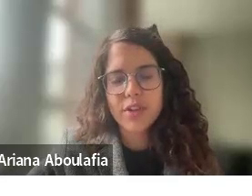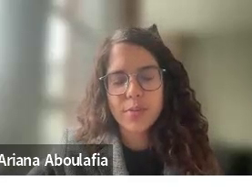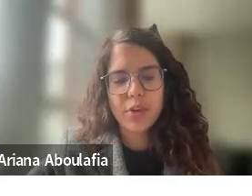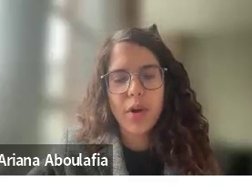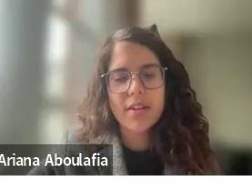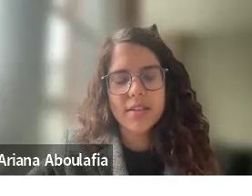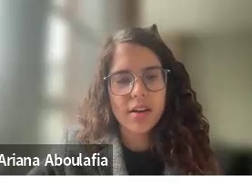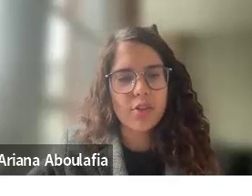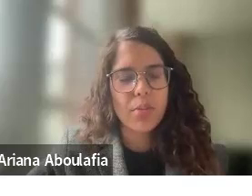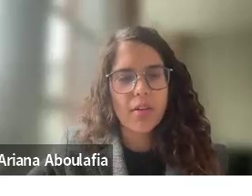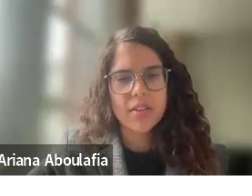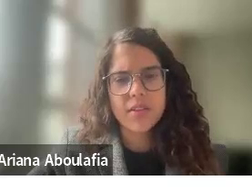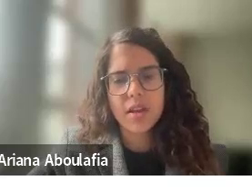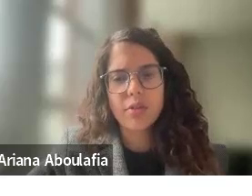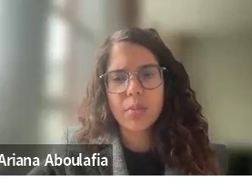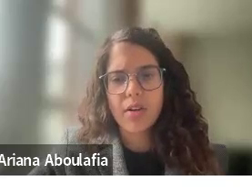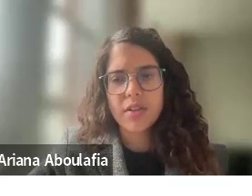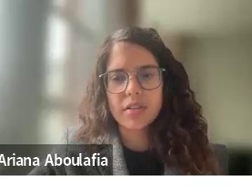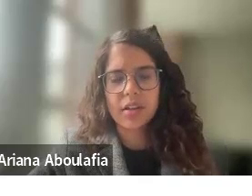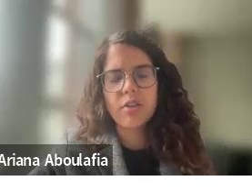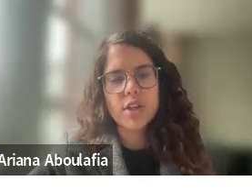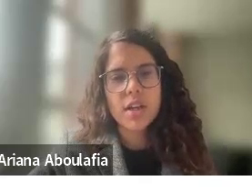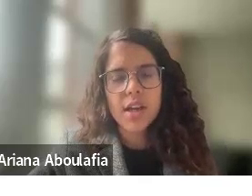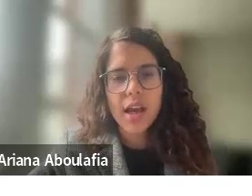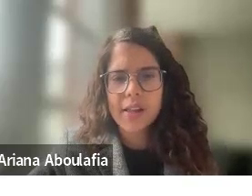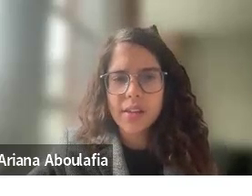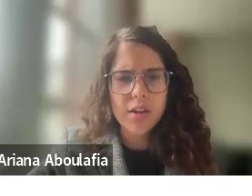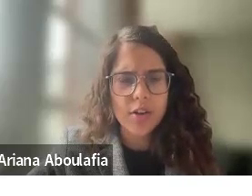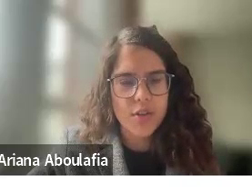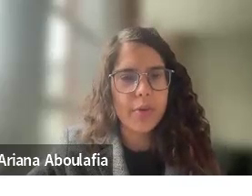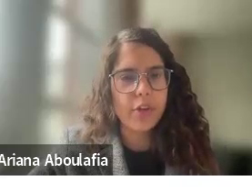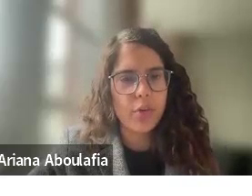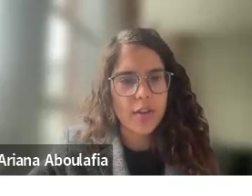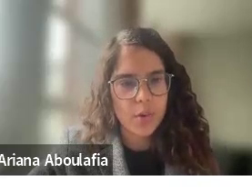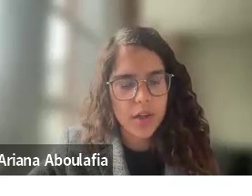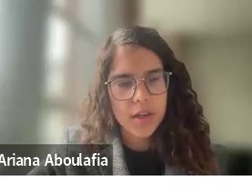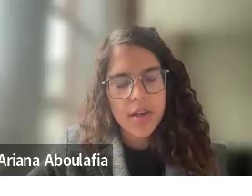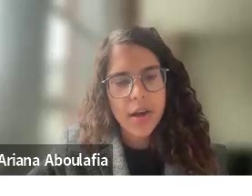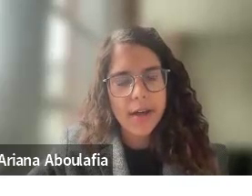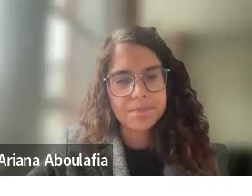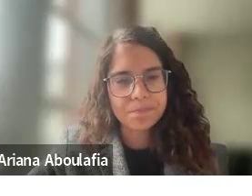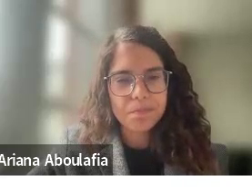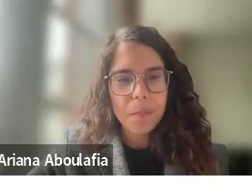Council for Disability Rights and Technology Policy at the Center for Democracy and Technology, and I lead our disability rights work.